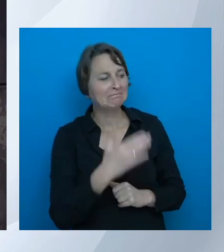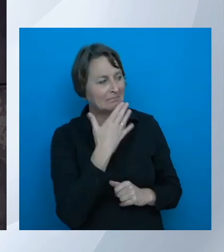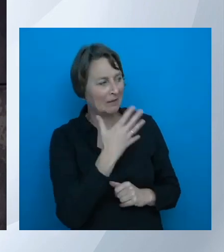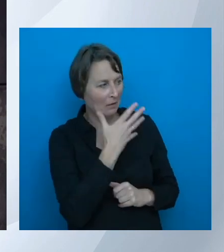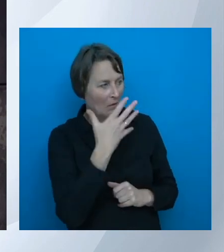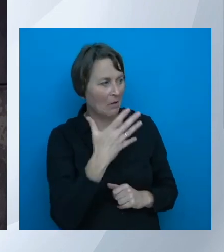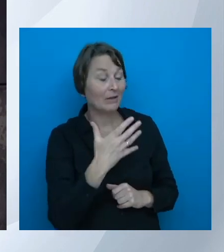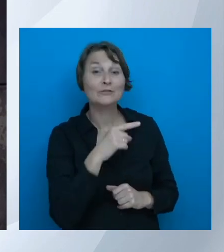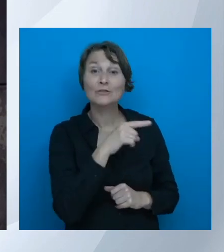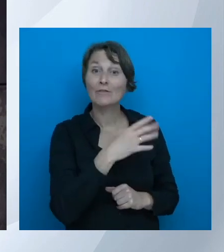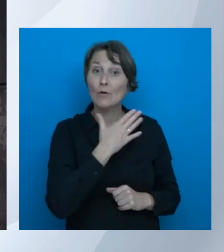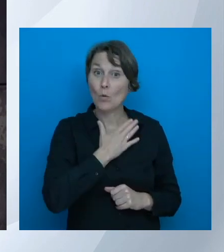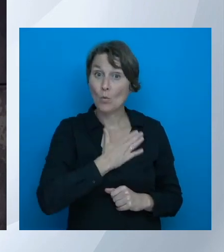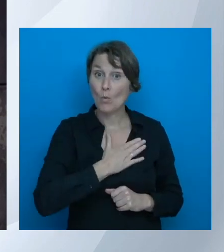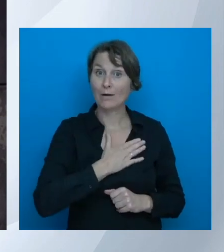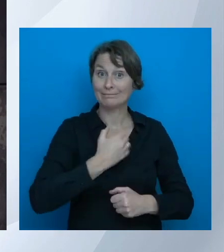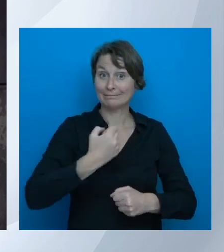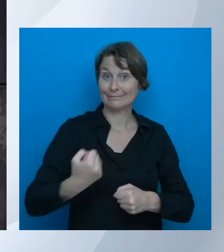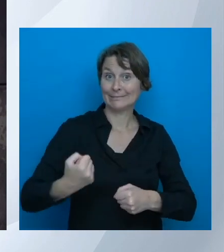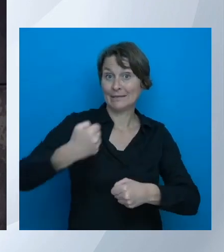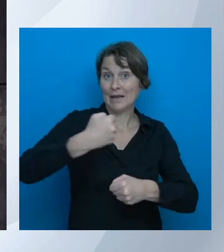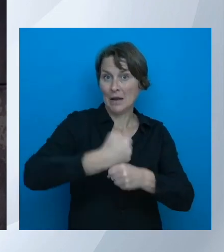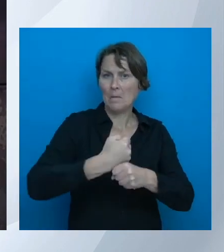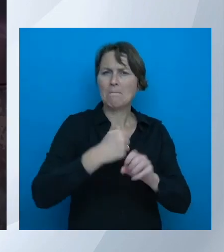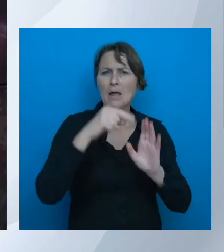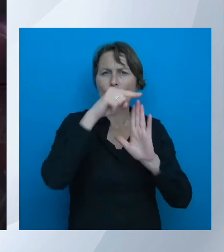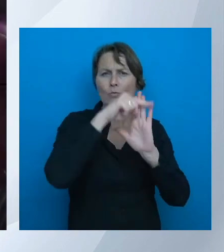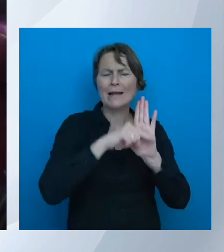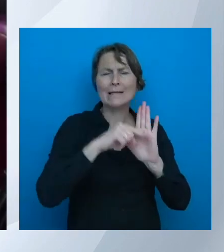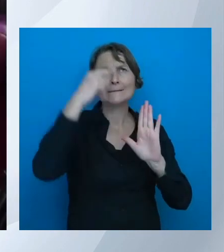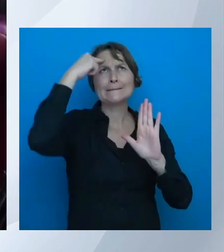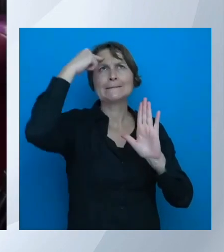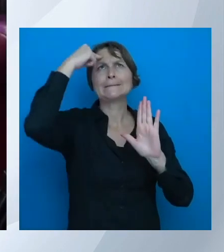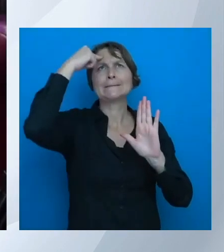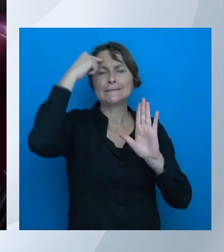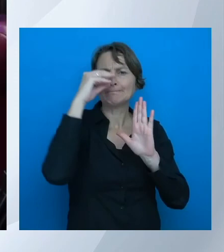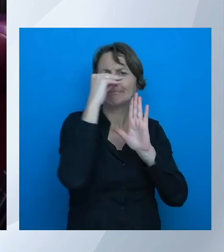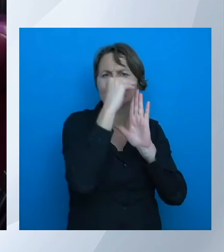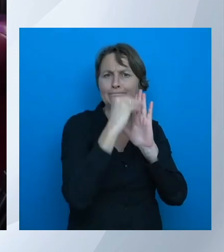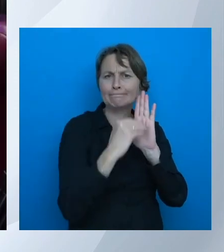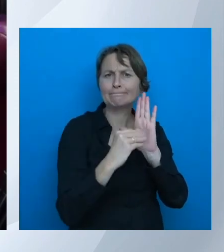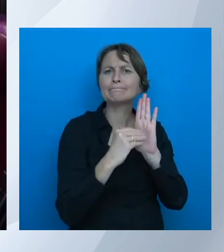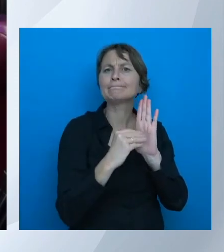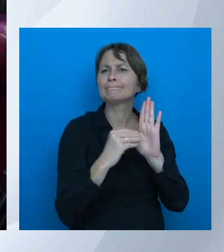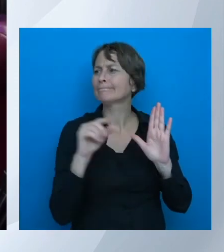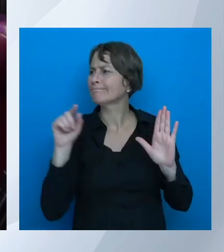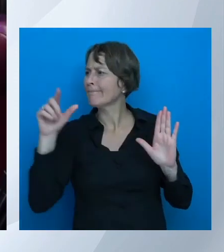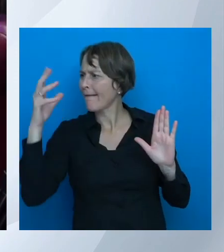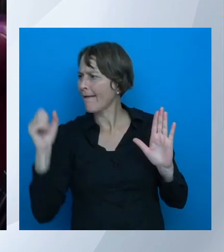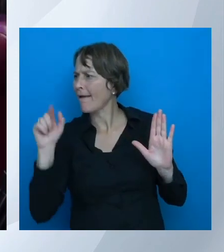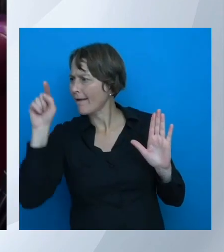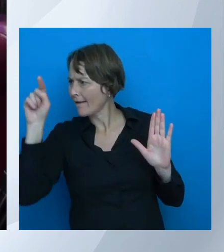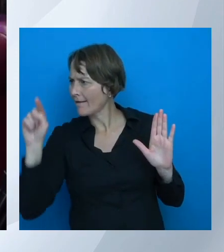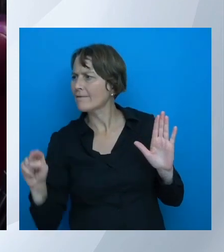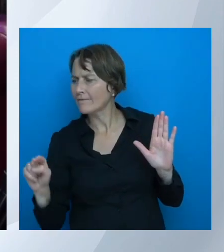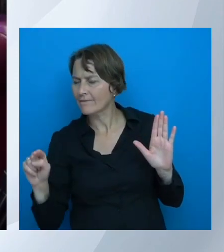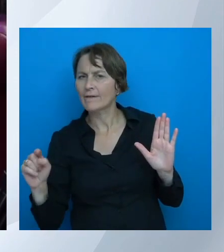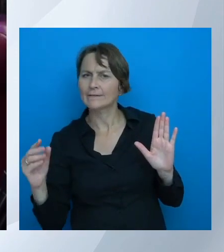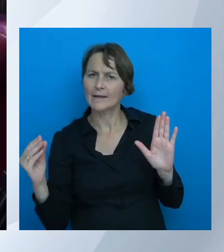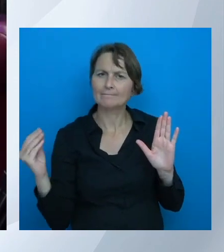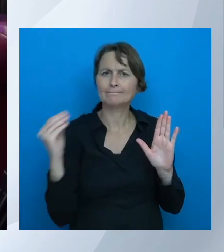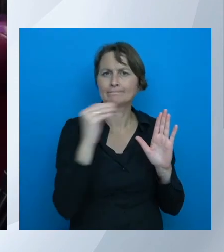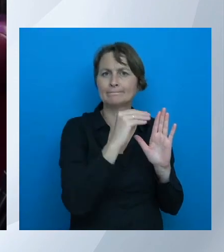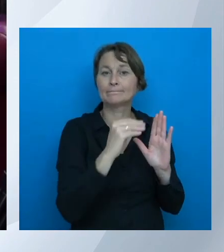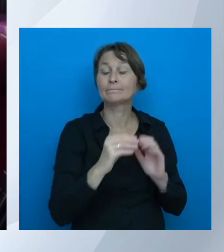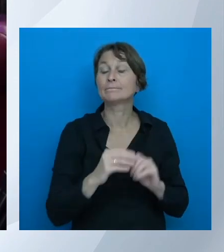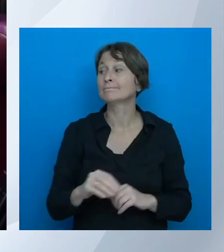own policies, then you pointed out that you should look at the Git repo, which already has some predefined ones, and then make some changes. So right now,